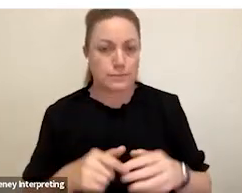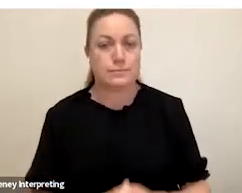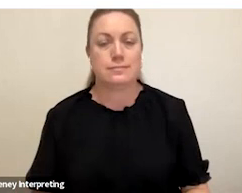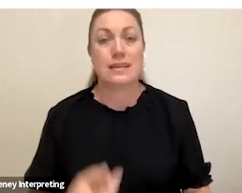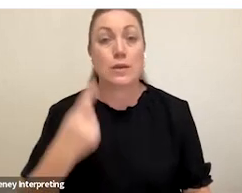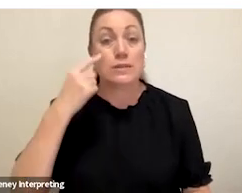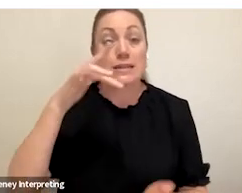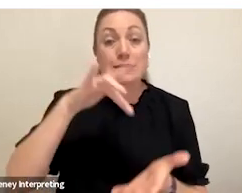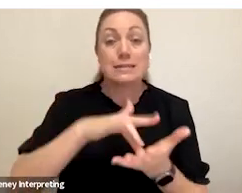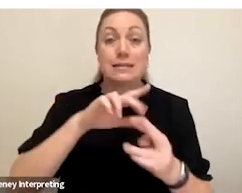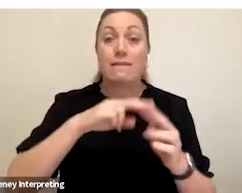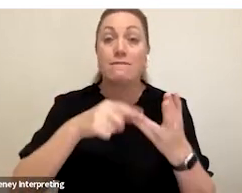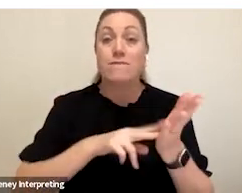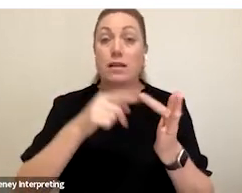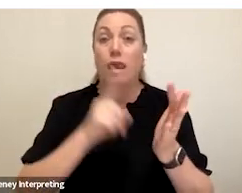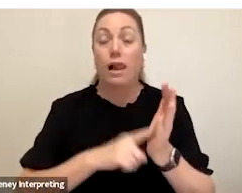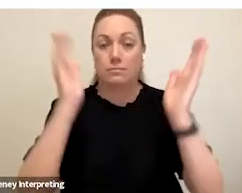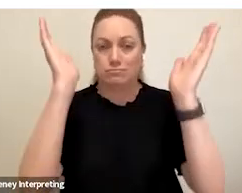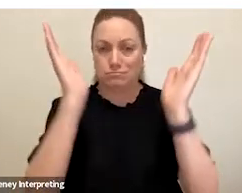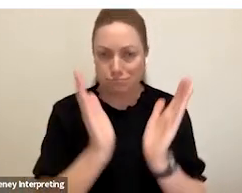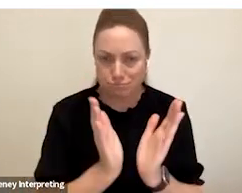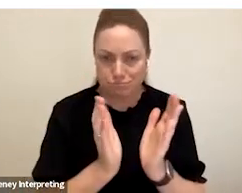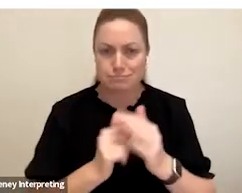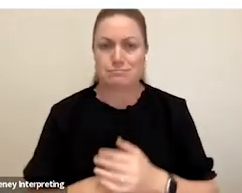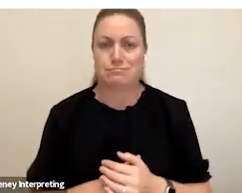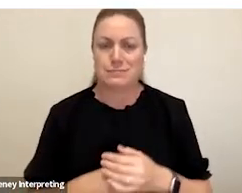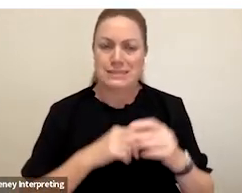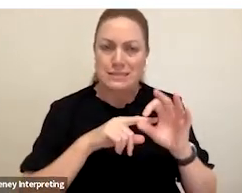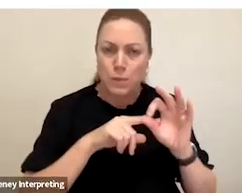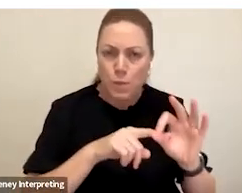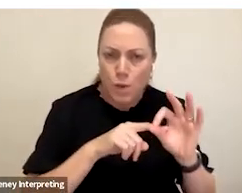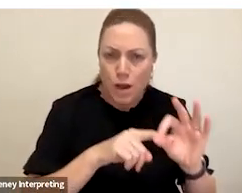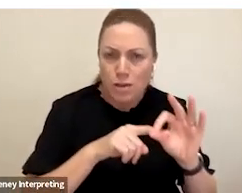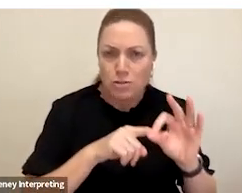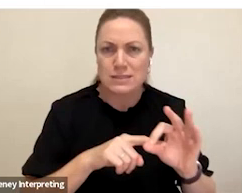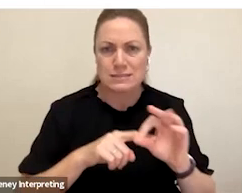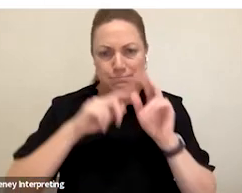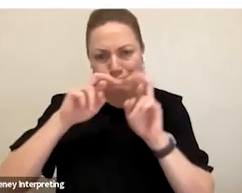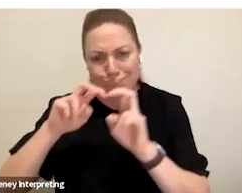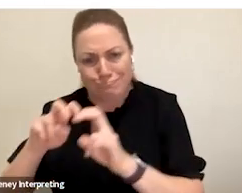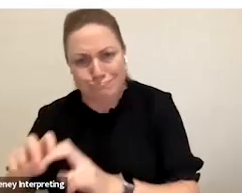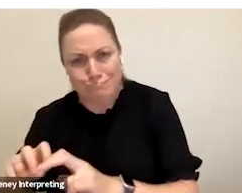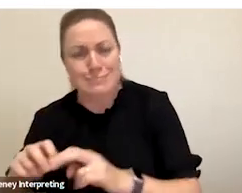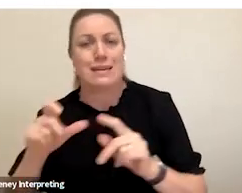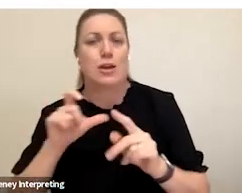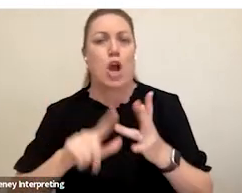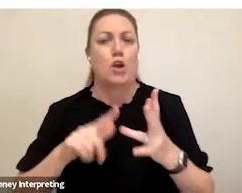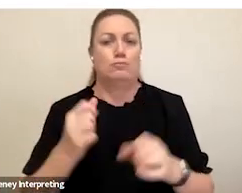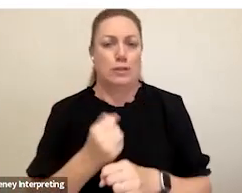co-production funnel. We engage in a process of inquiry, synthesis, and co-production, and that involves quite a number of approaches